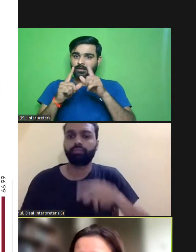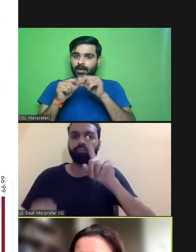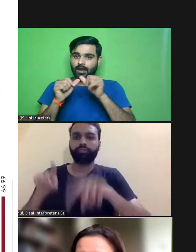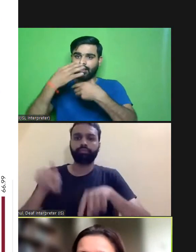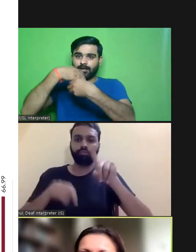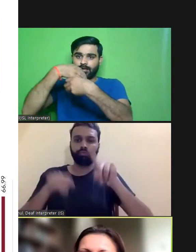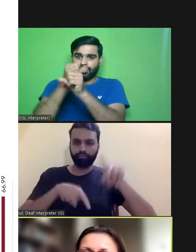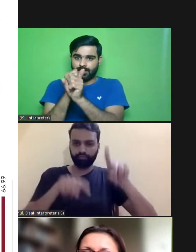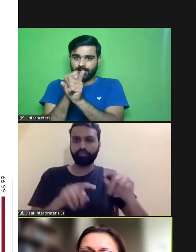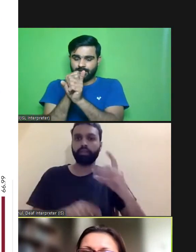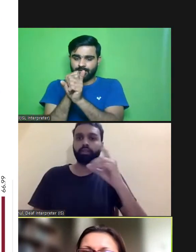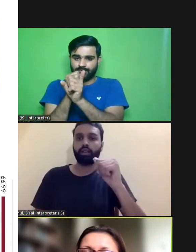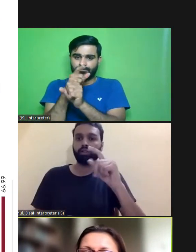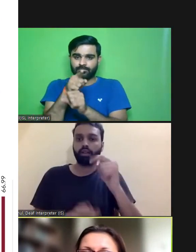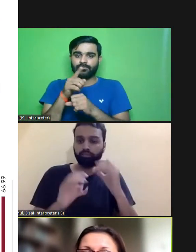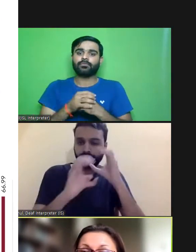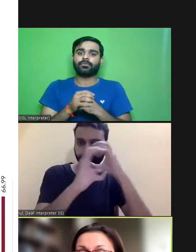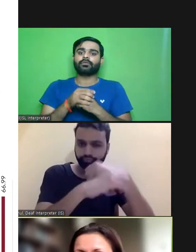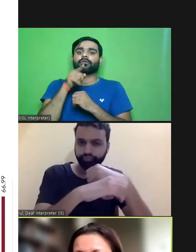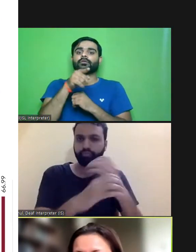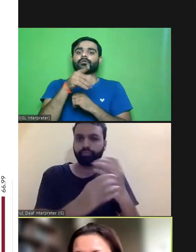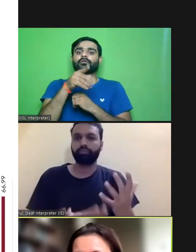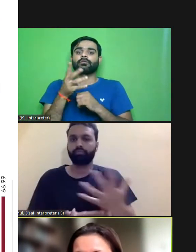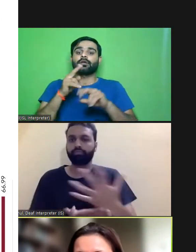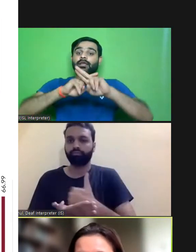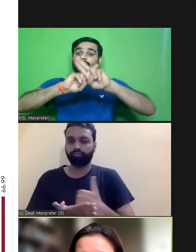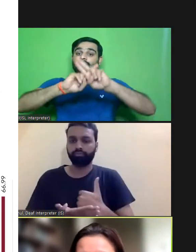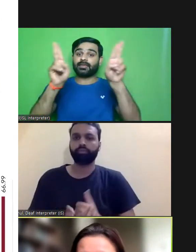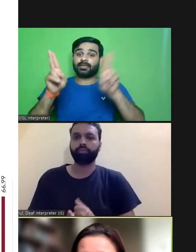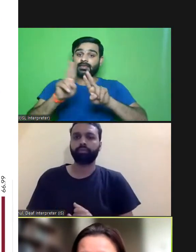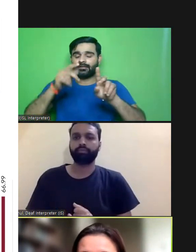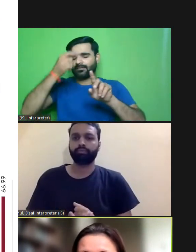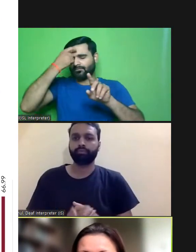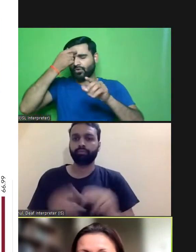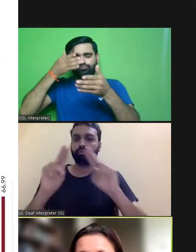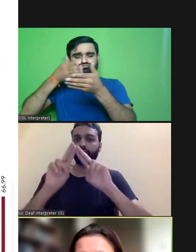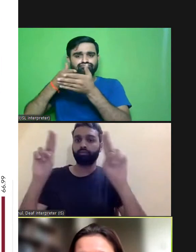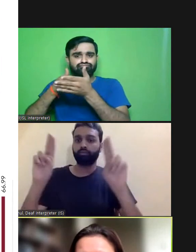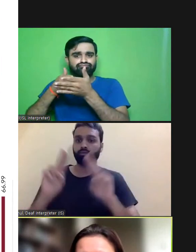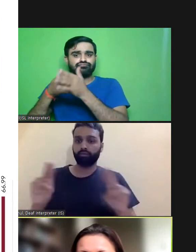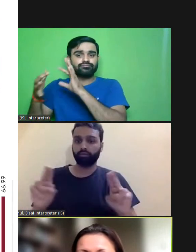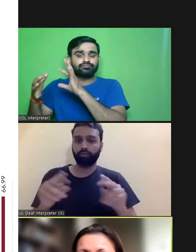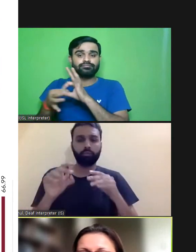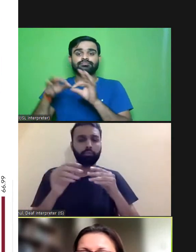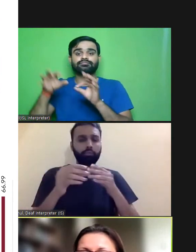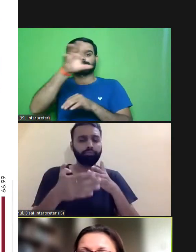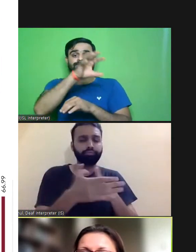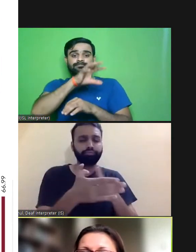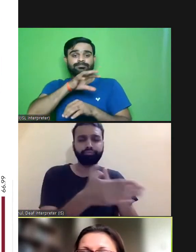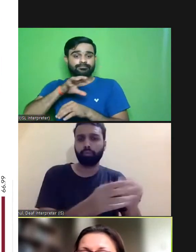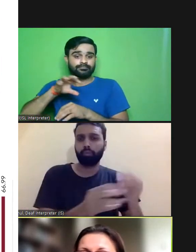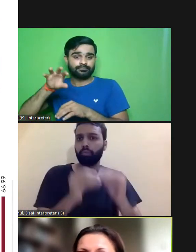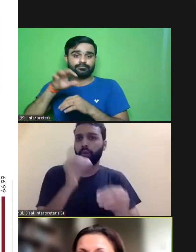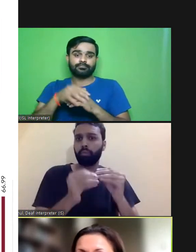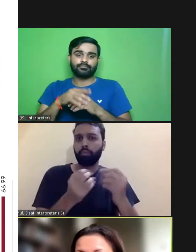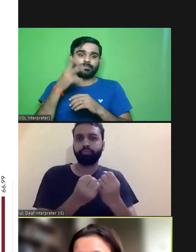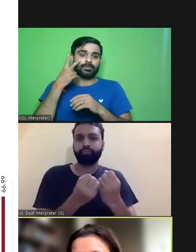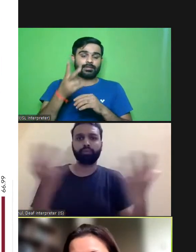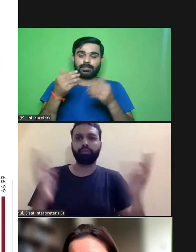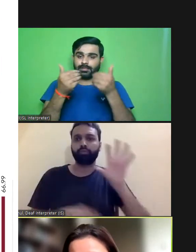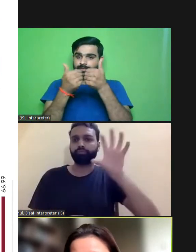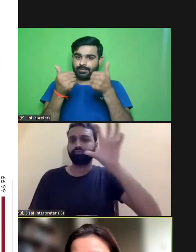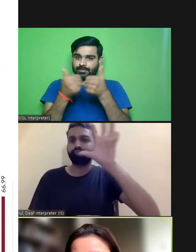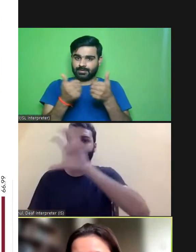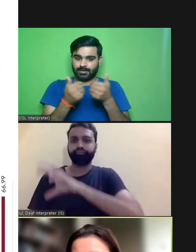3 dimensions, and it's an international measure that is comparable between countries. We see that when we disaggregate the